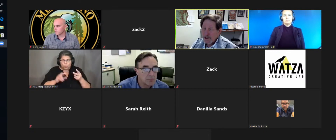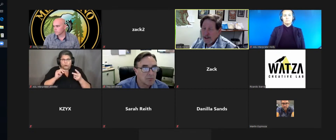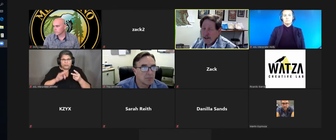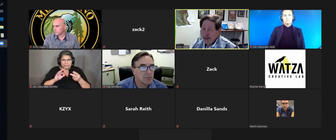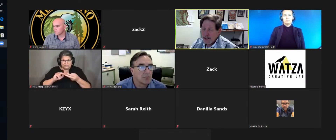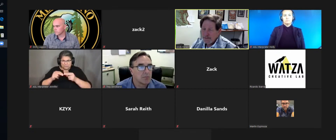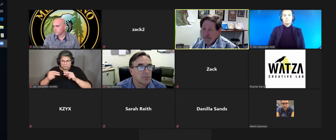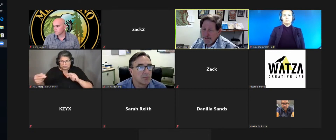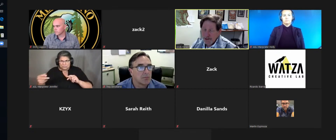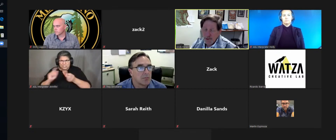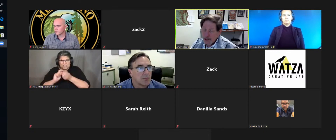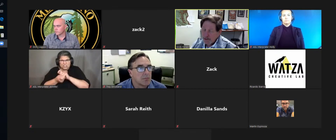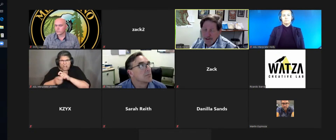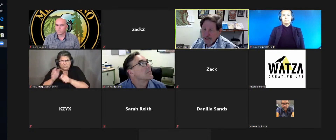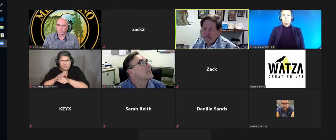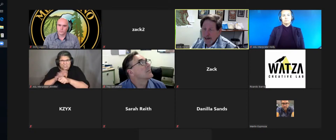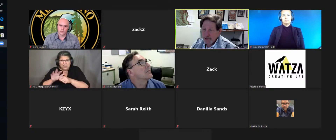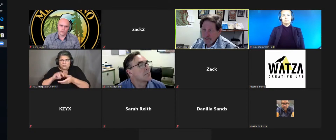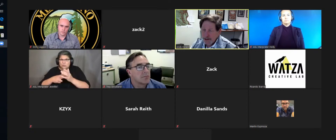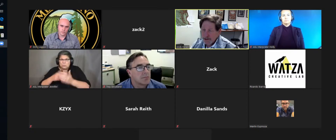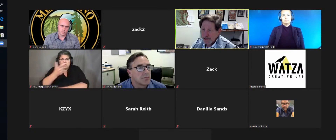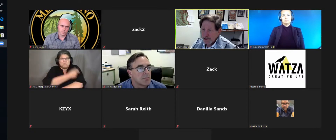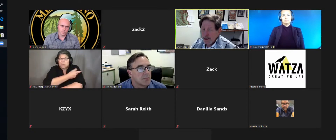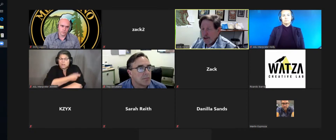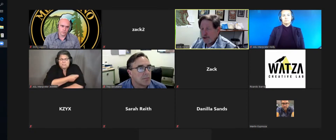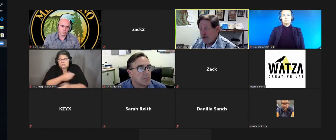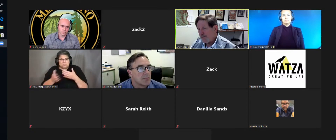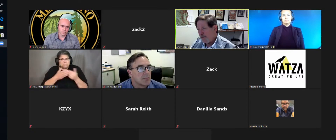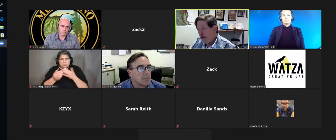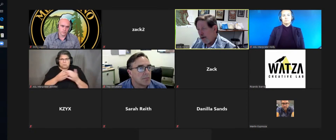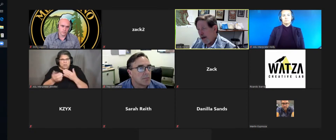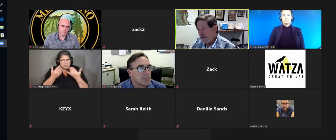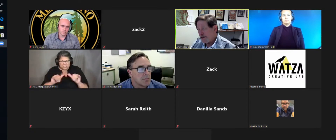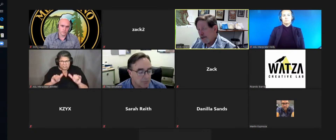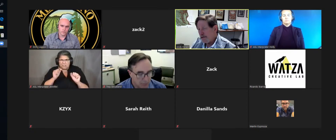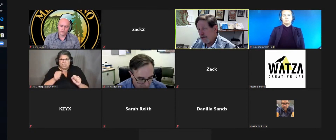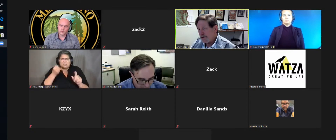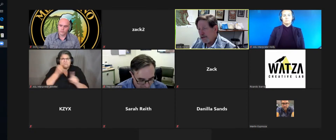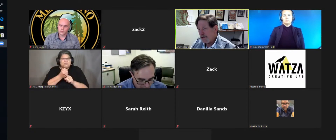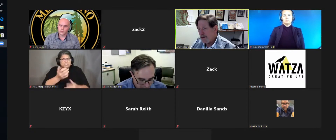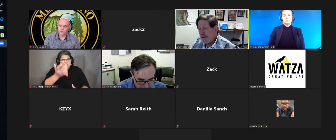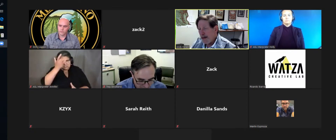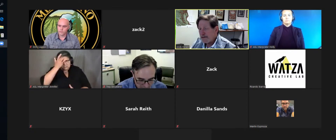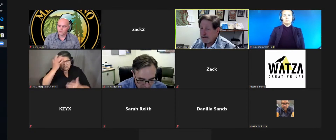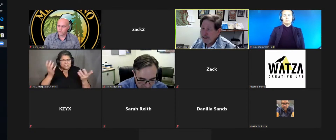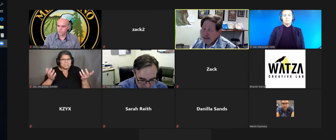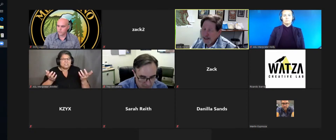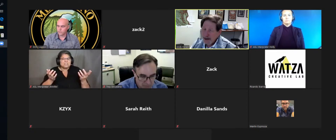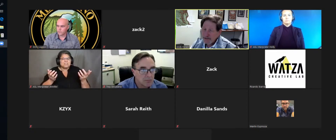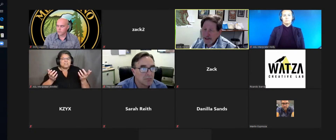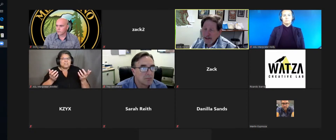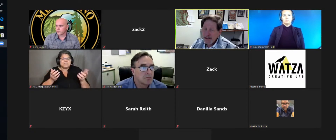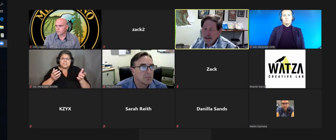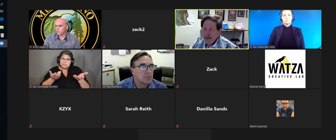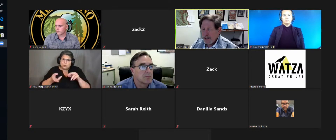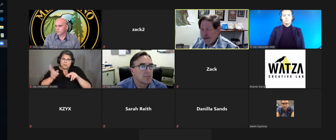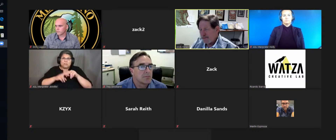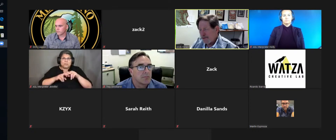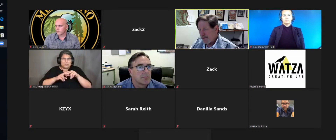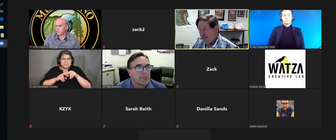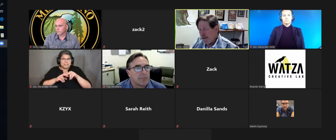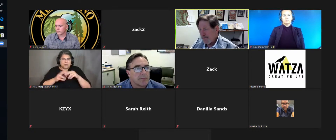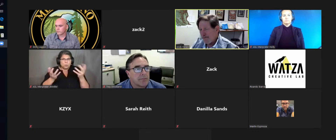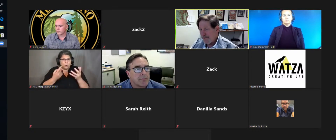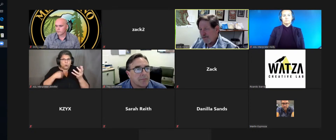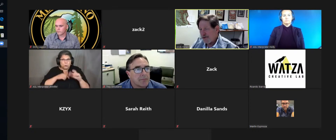vaccines, then we can be set back tremendously. So as far as increasing the capacity in the county, as